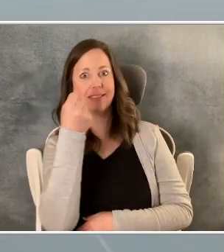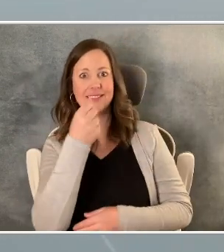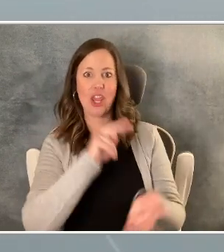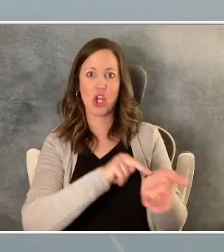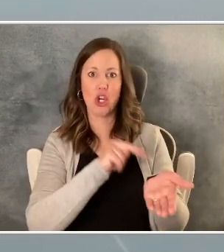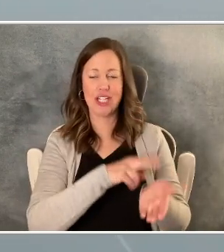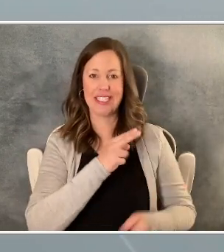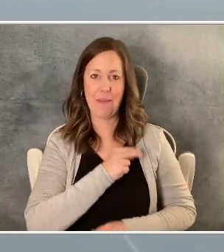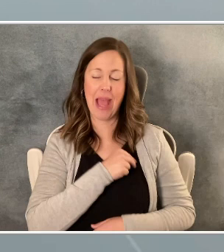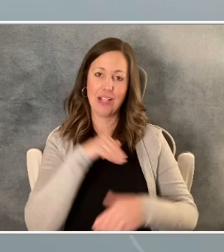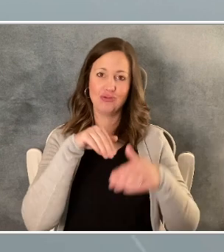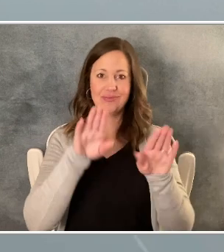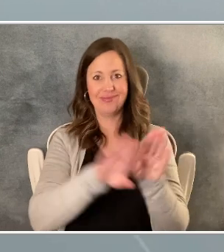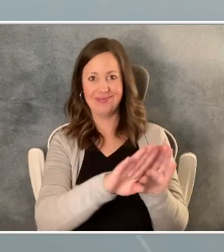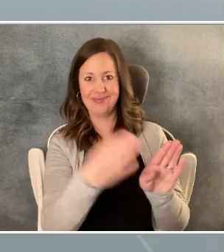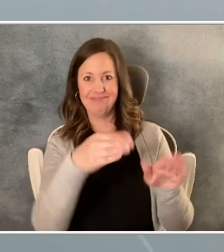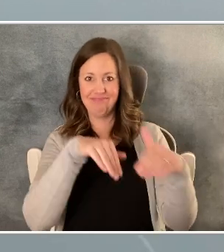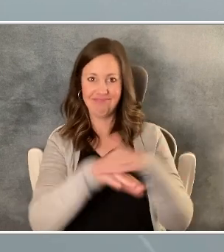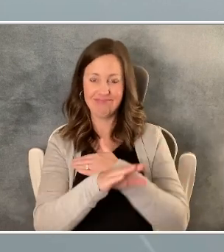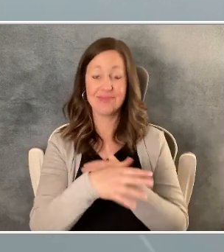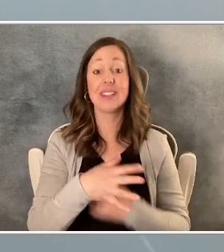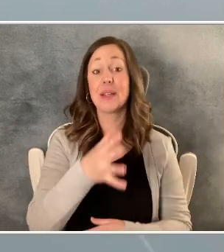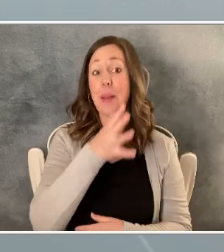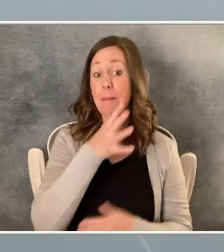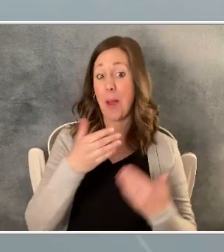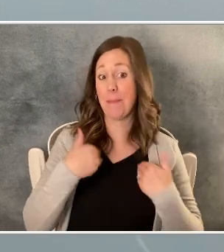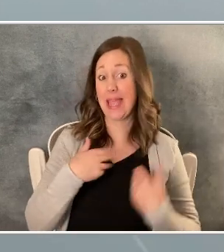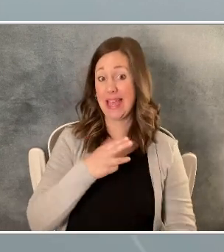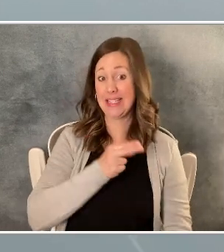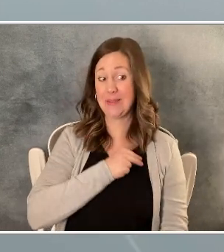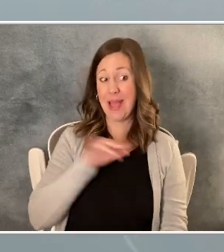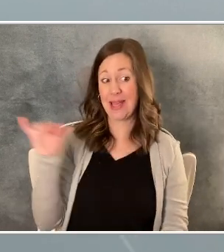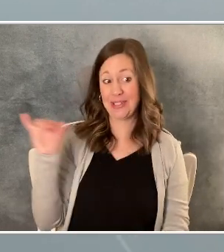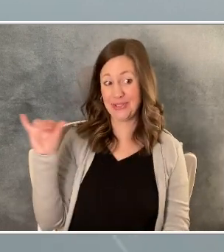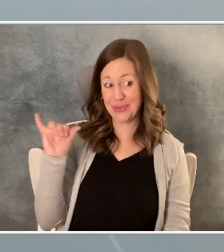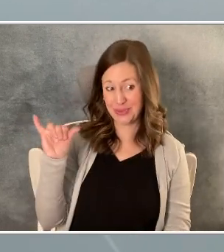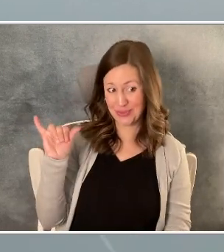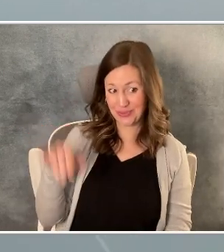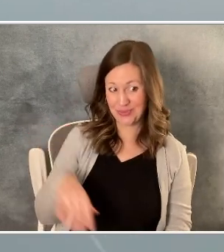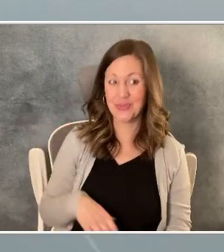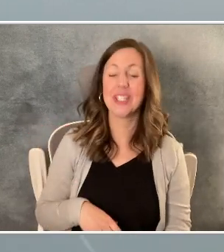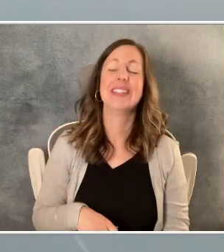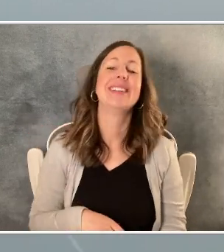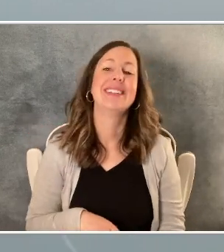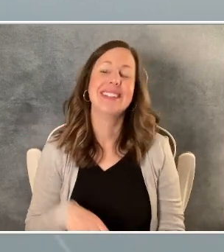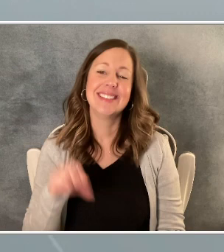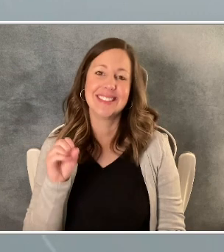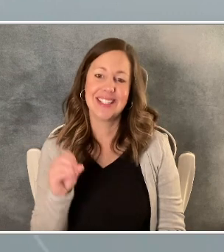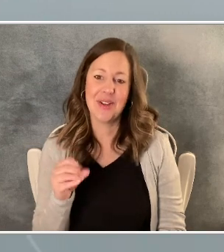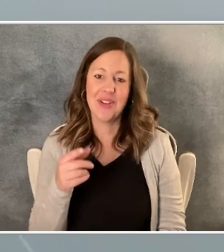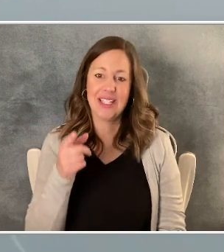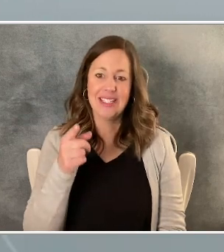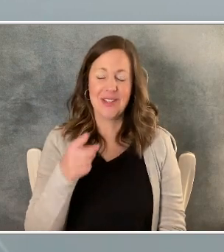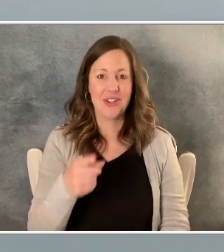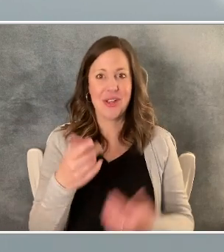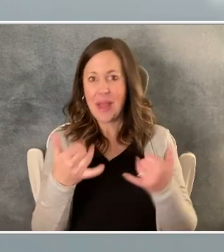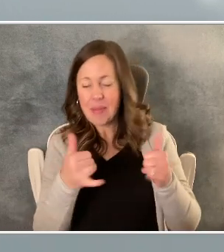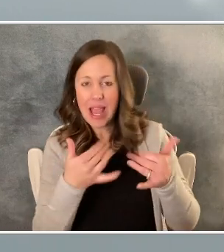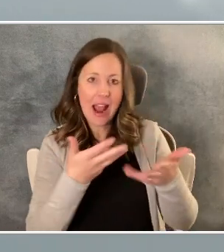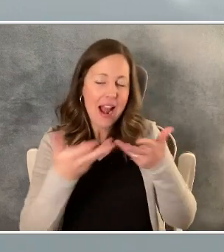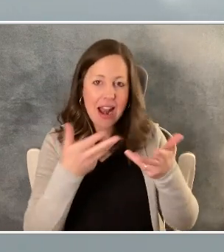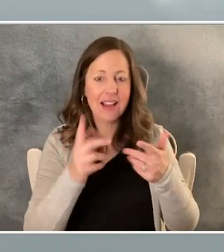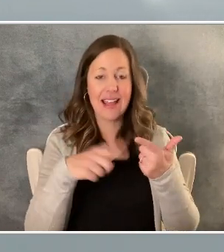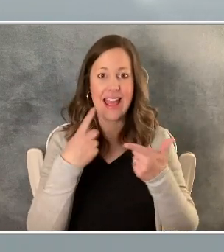door. Mommy has a badge just like it too, so she kept playing with it, and the next time we came